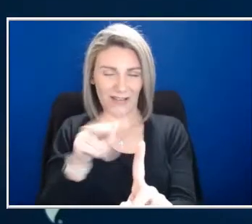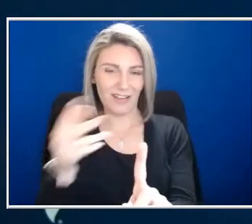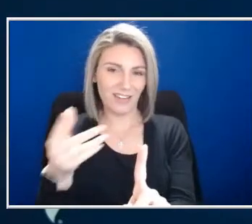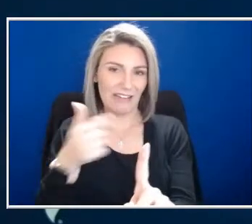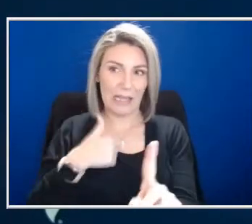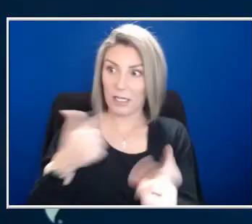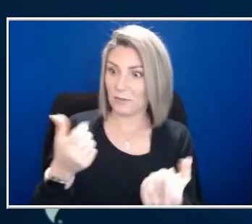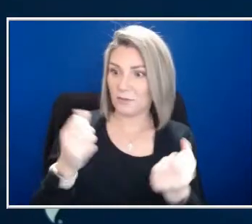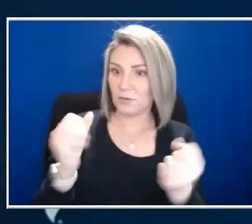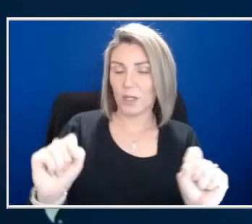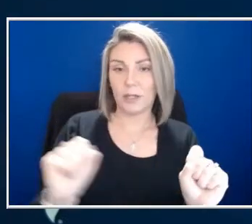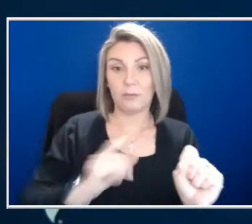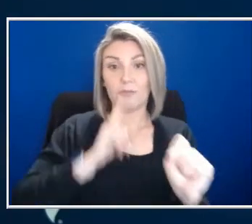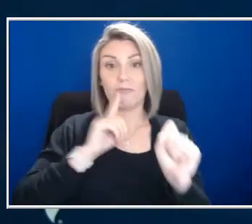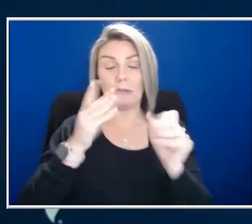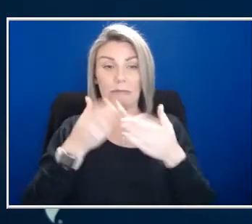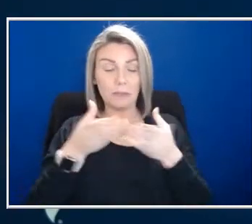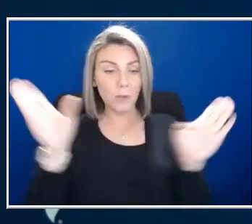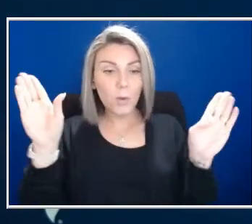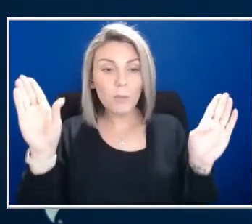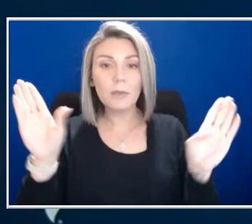be really open and